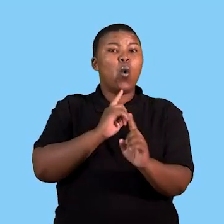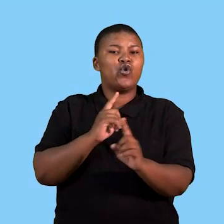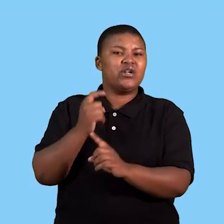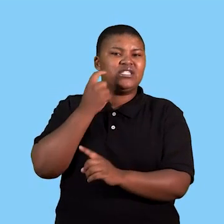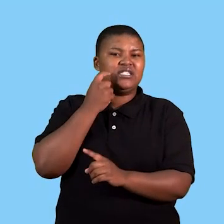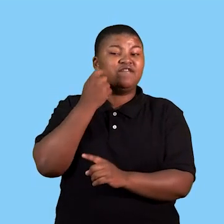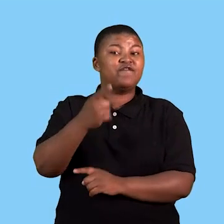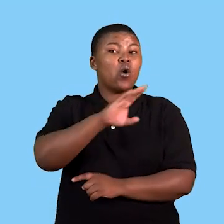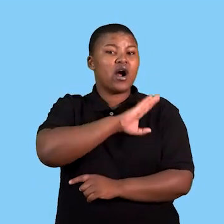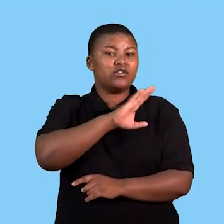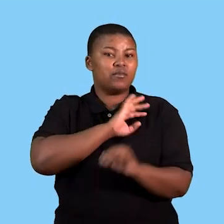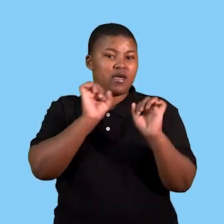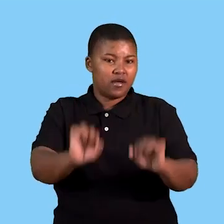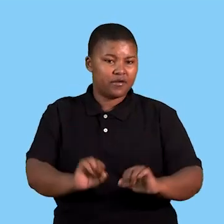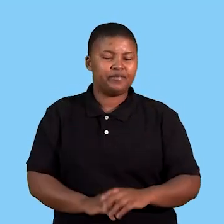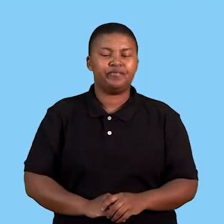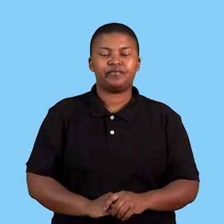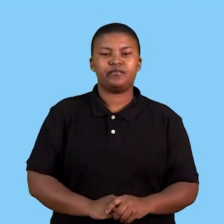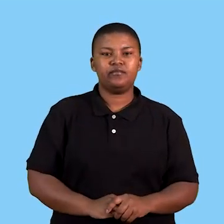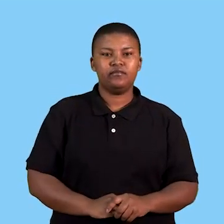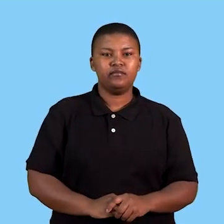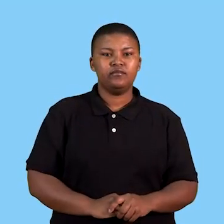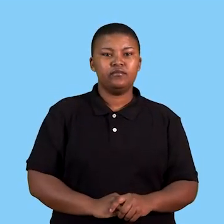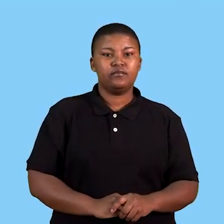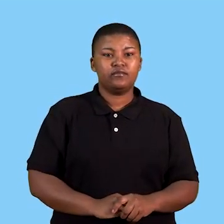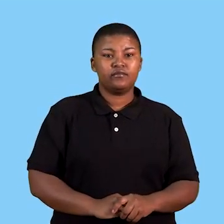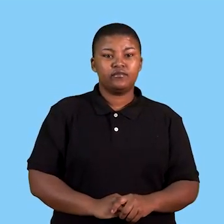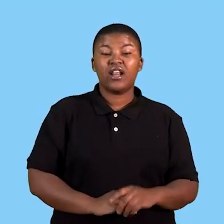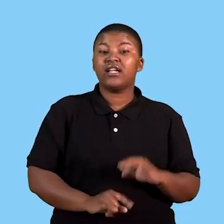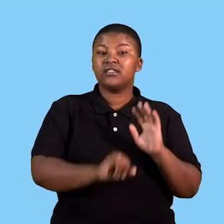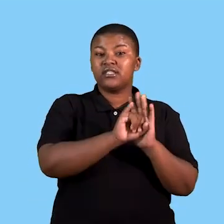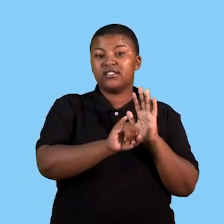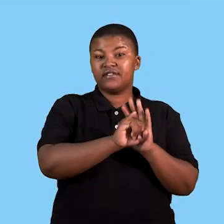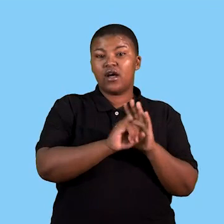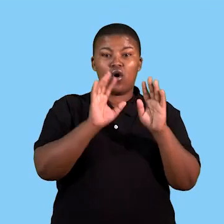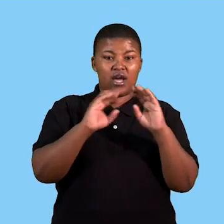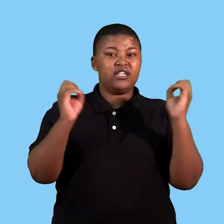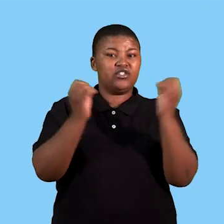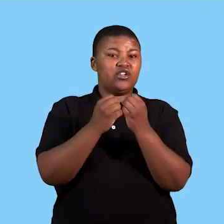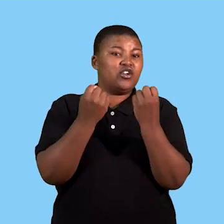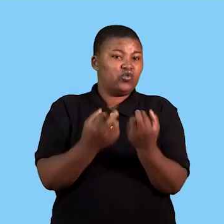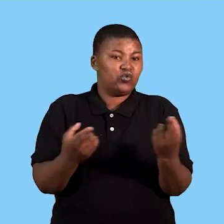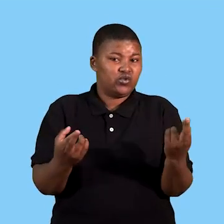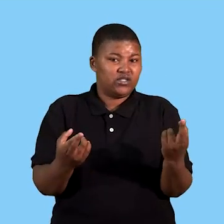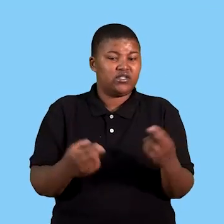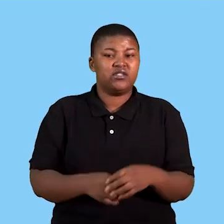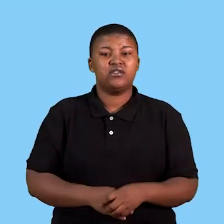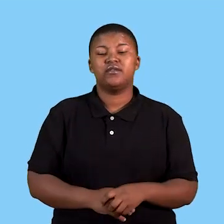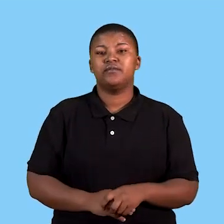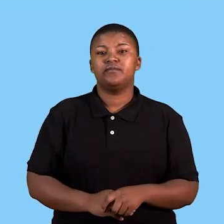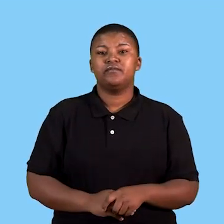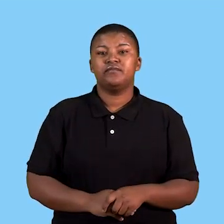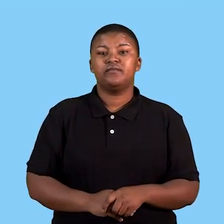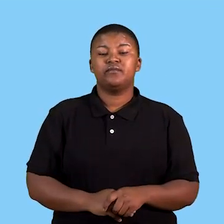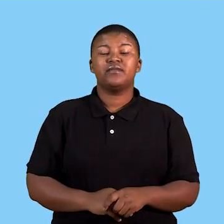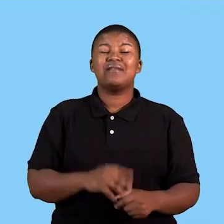ordering easier for her customers. Now the question asks, identify the organizational resources.